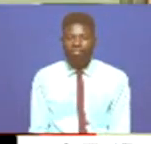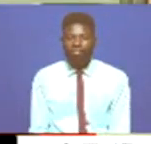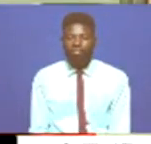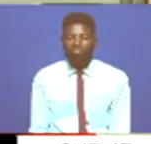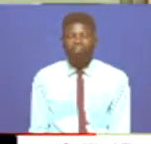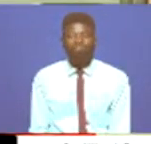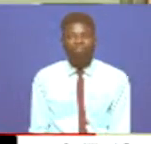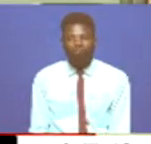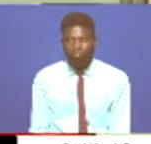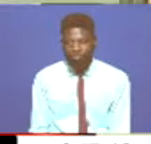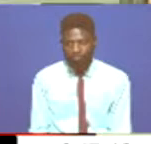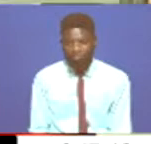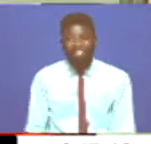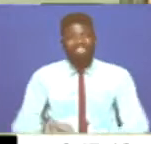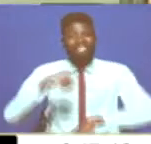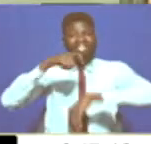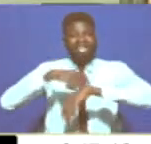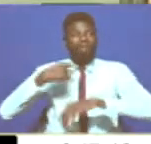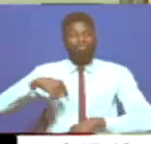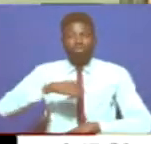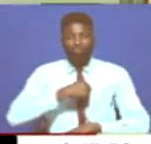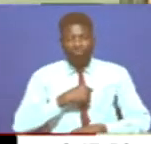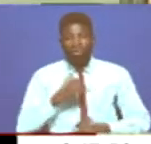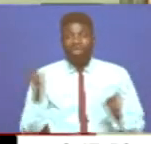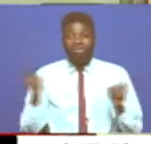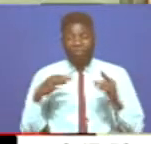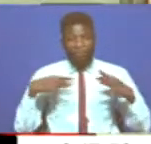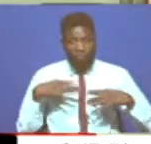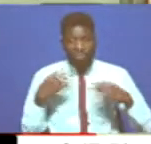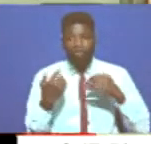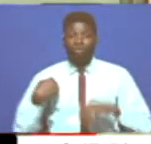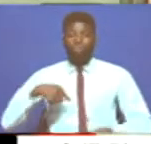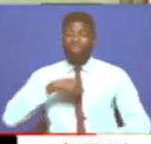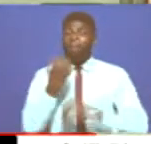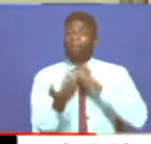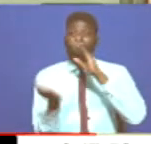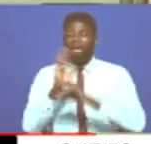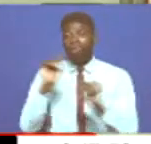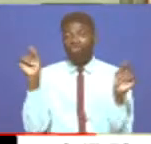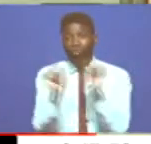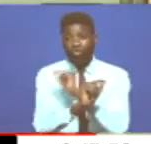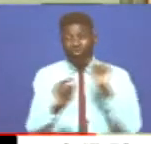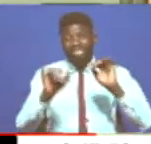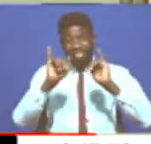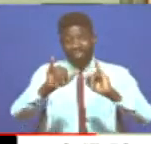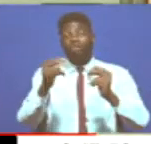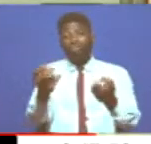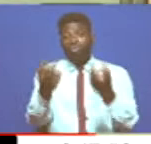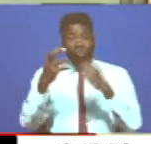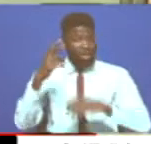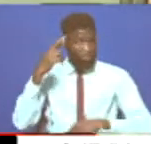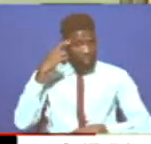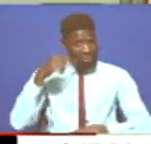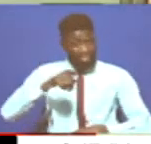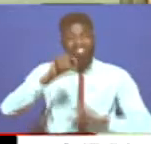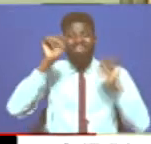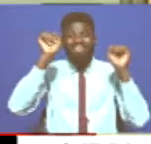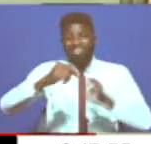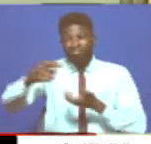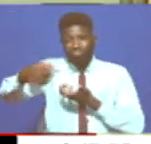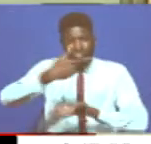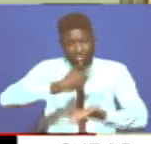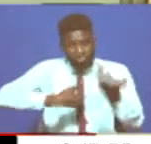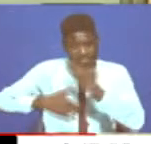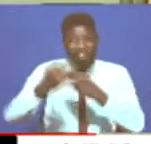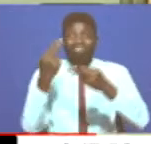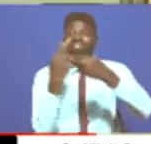All right, and it's time that we take that commercial break. We'll be back in just a moment. Don't go too far. Remember, you can keep interacting with us. The hashtag